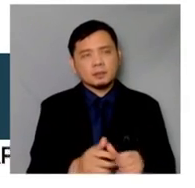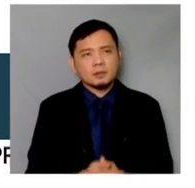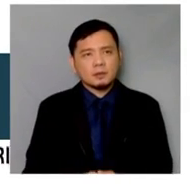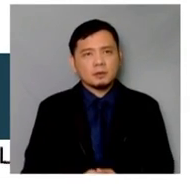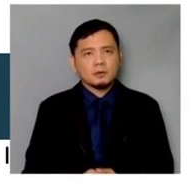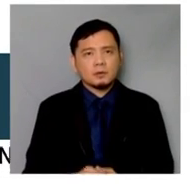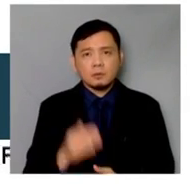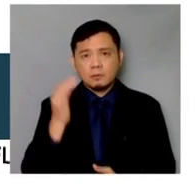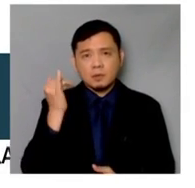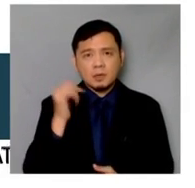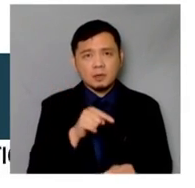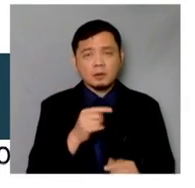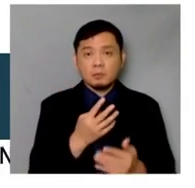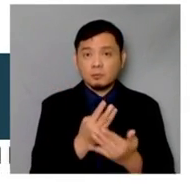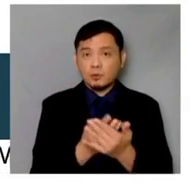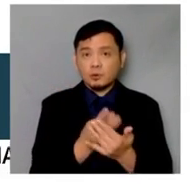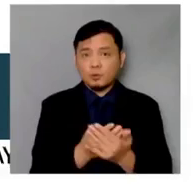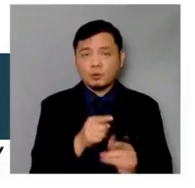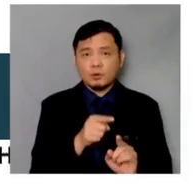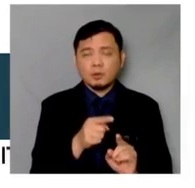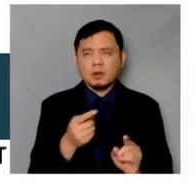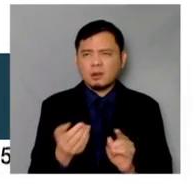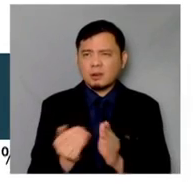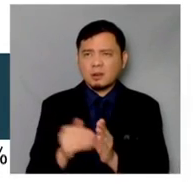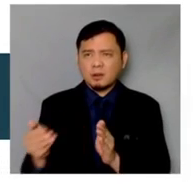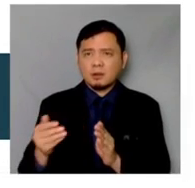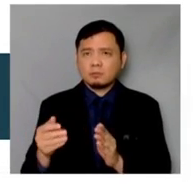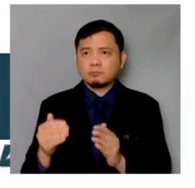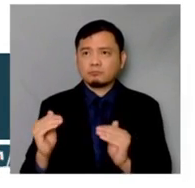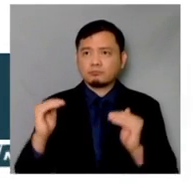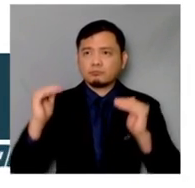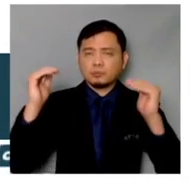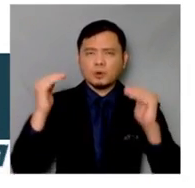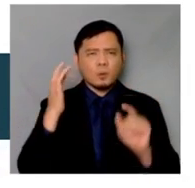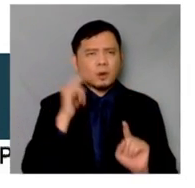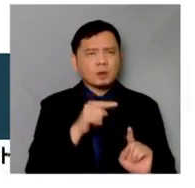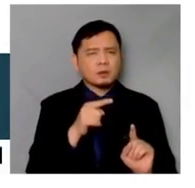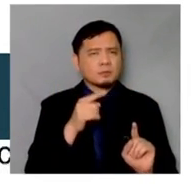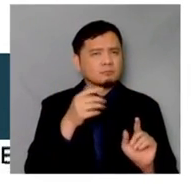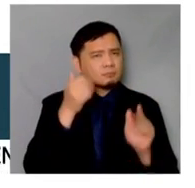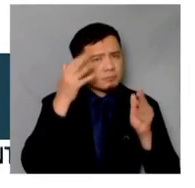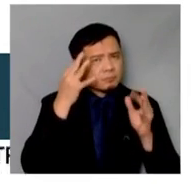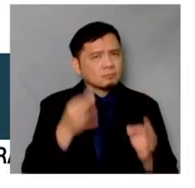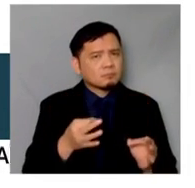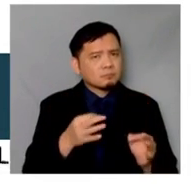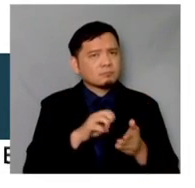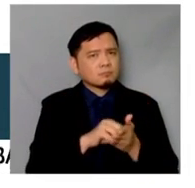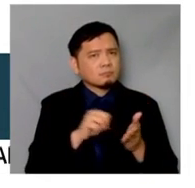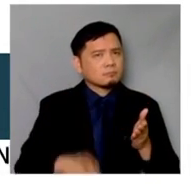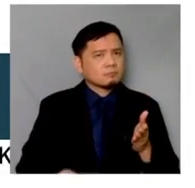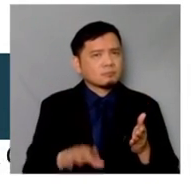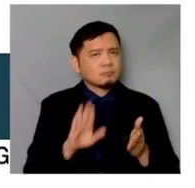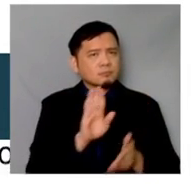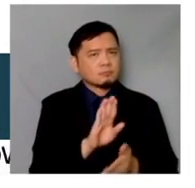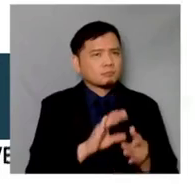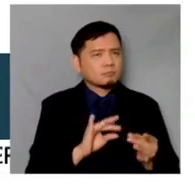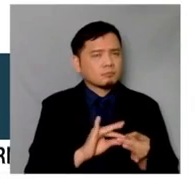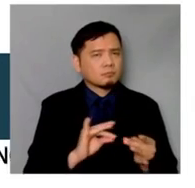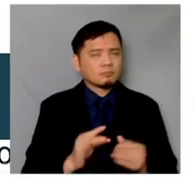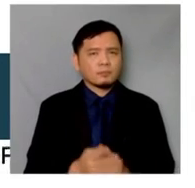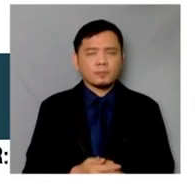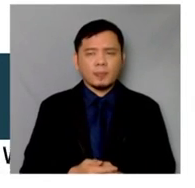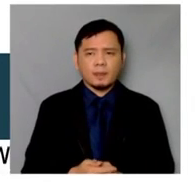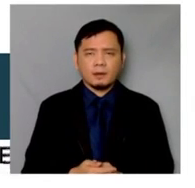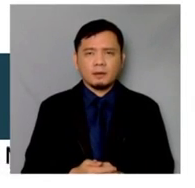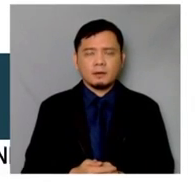to bring it to trial. Why is Mr. Ragos retracting his statement now? What prompted it? Well, Rain,